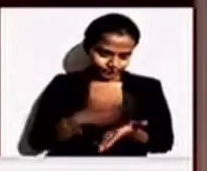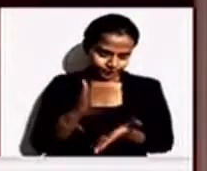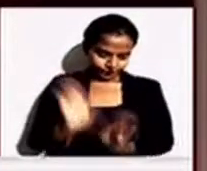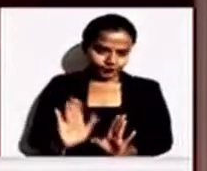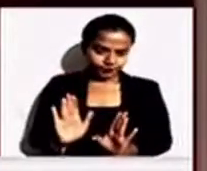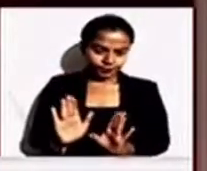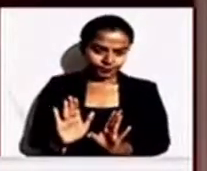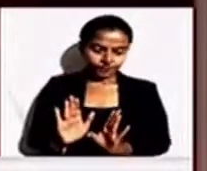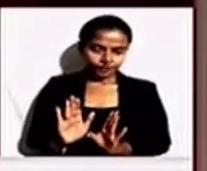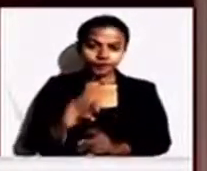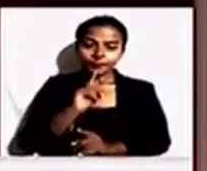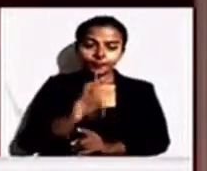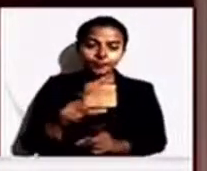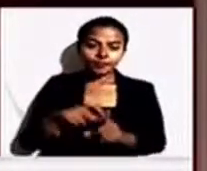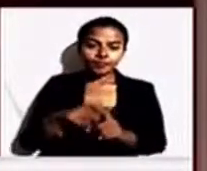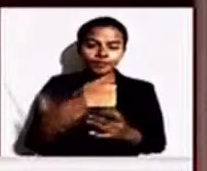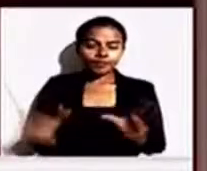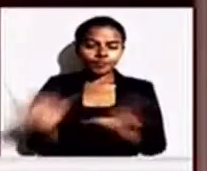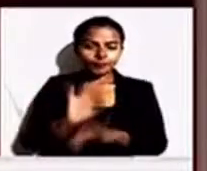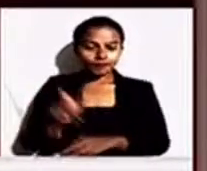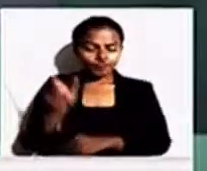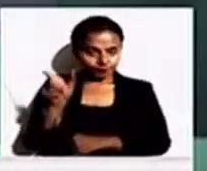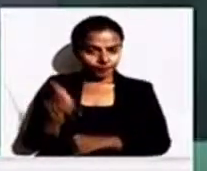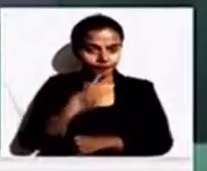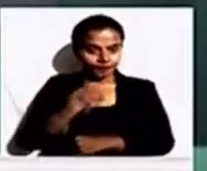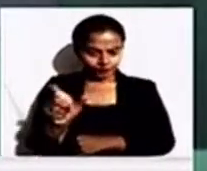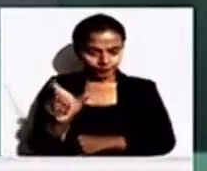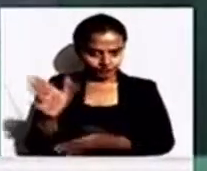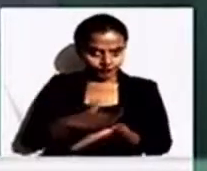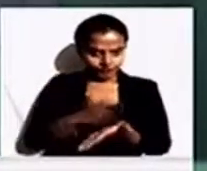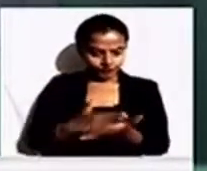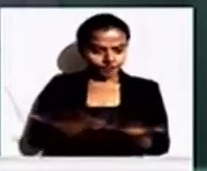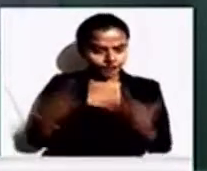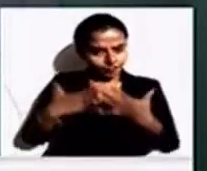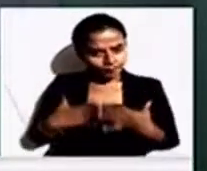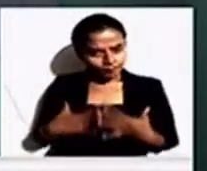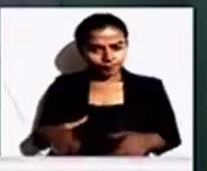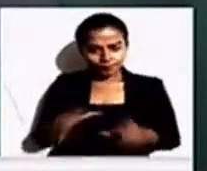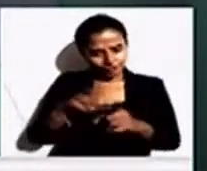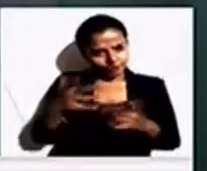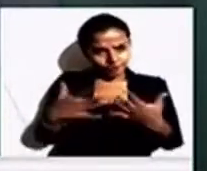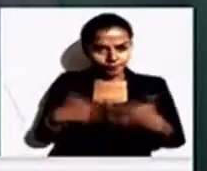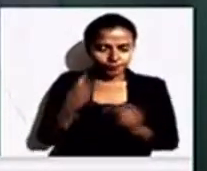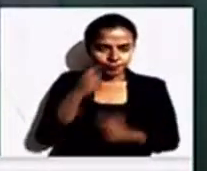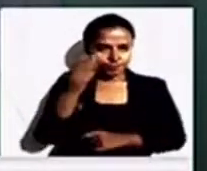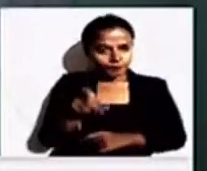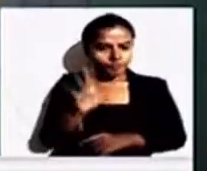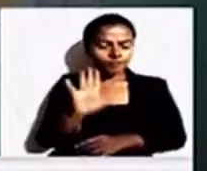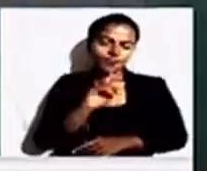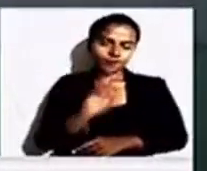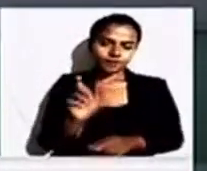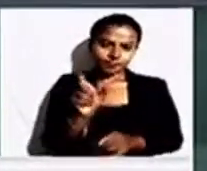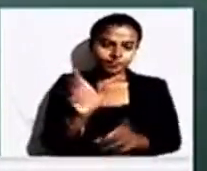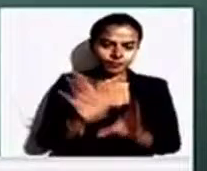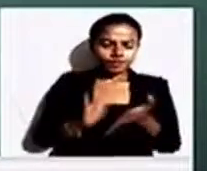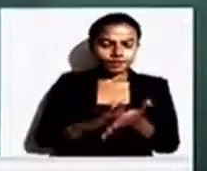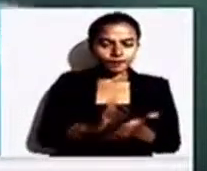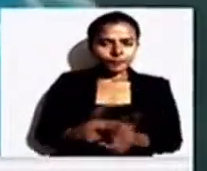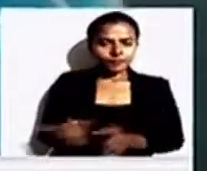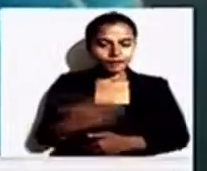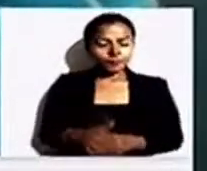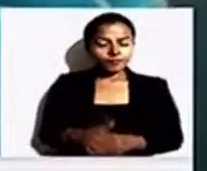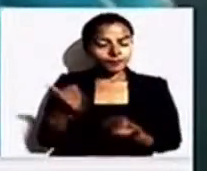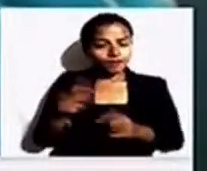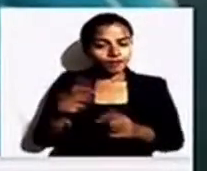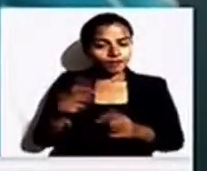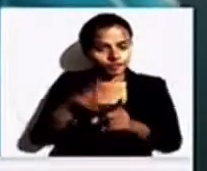adapt the behaviors of the disabled child. The greatest disability is our inability to accept and